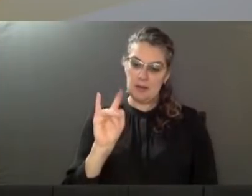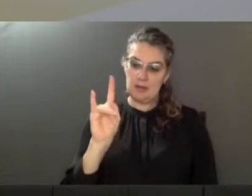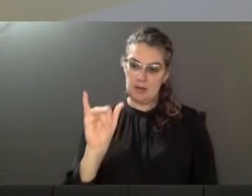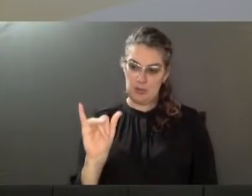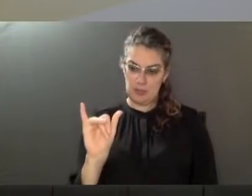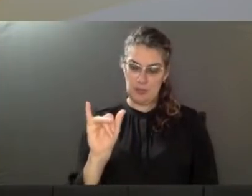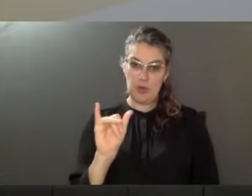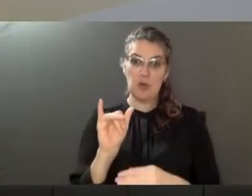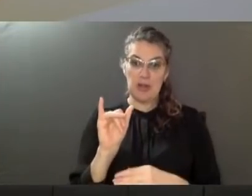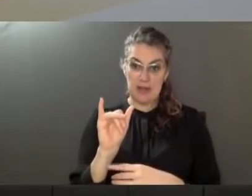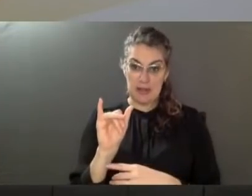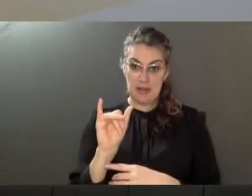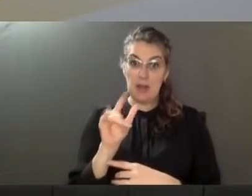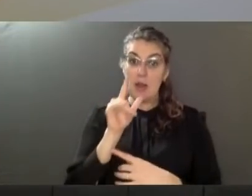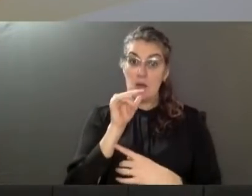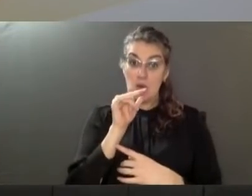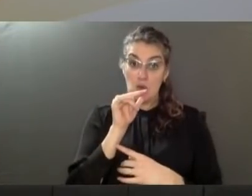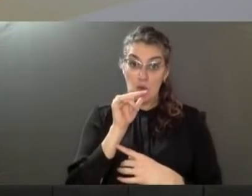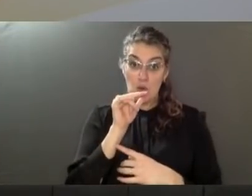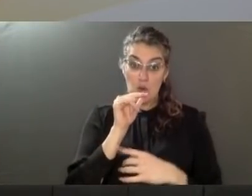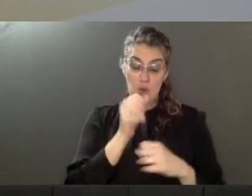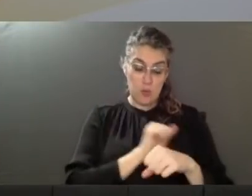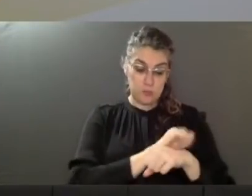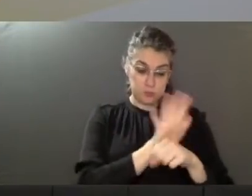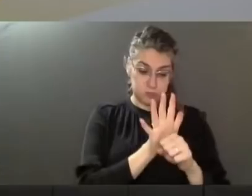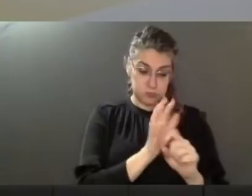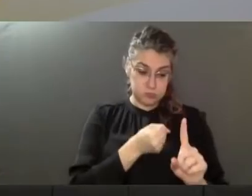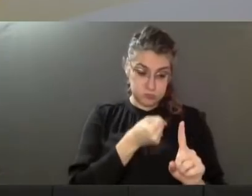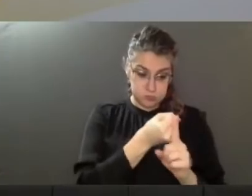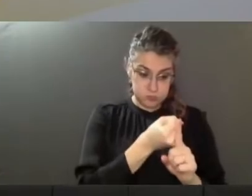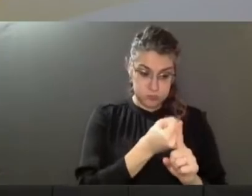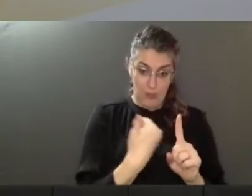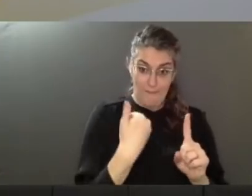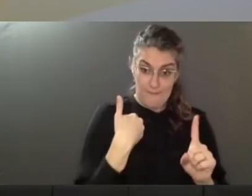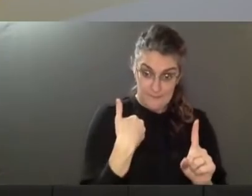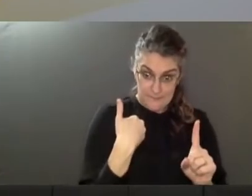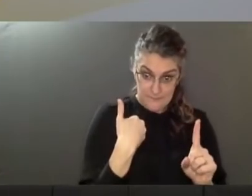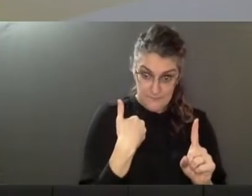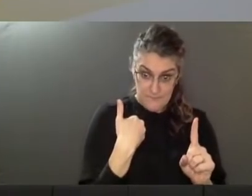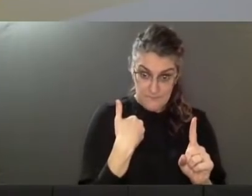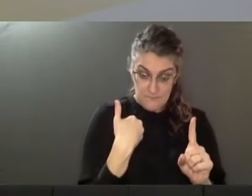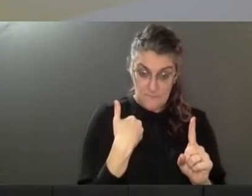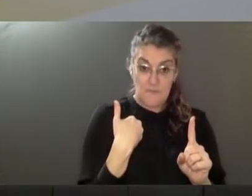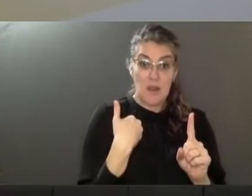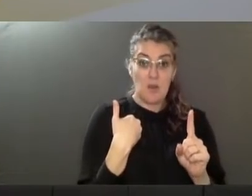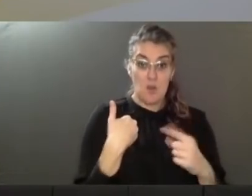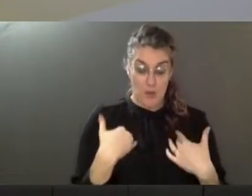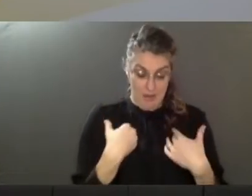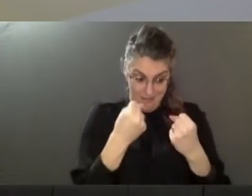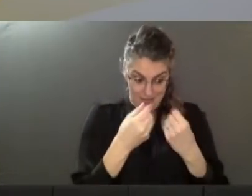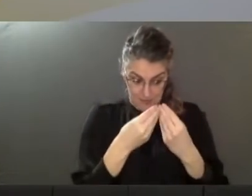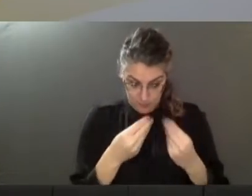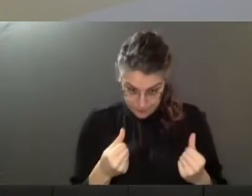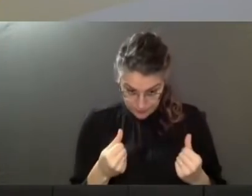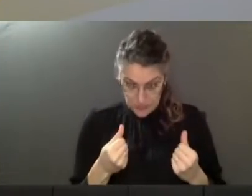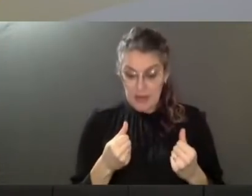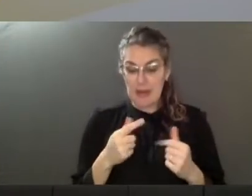who've had COVID-19 in the province. And we actually discussed this morning if we can